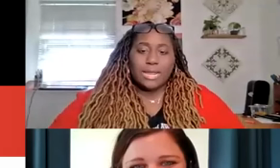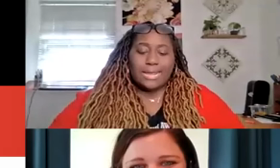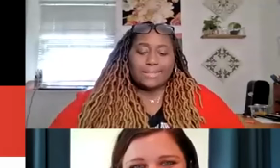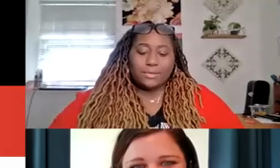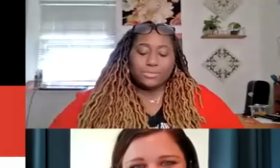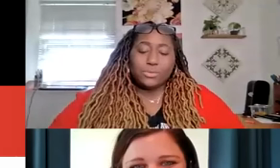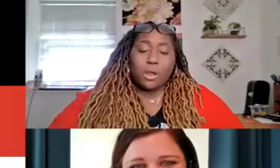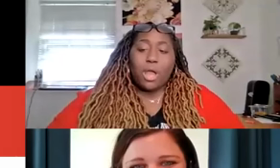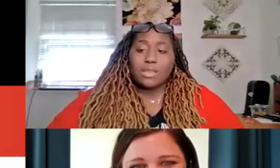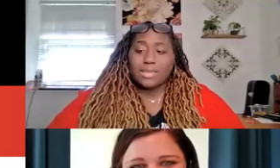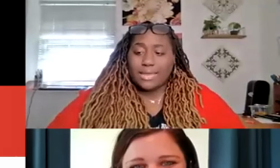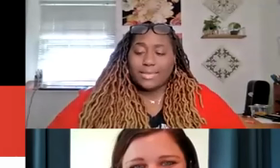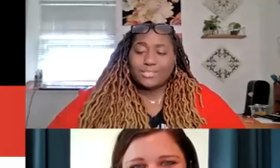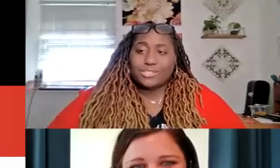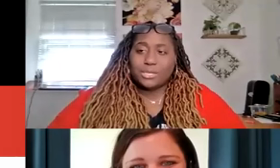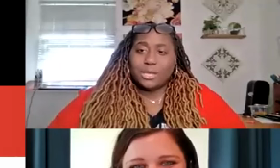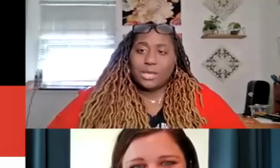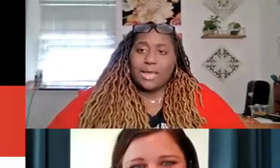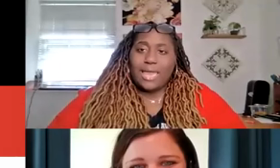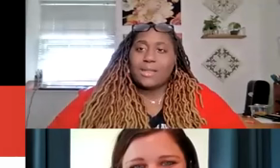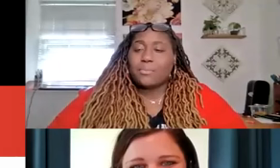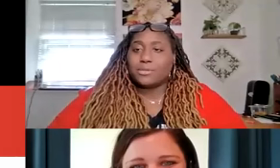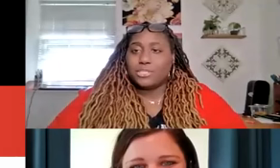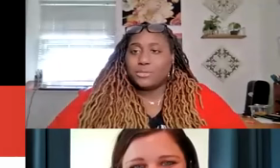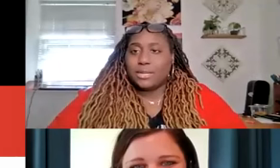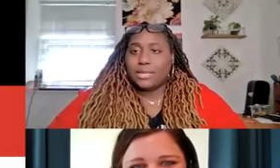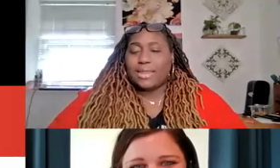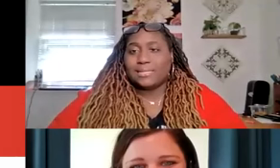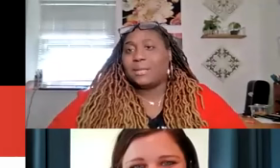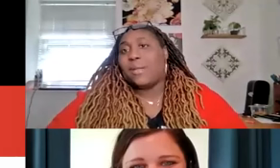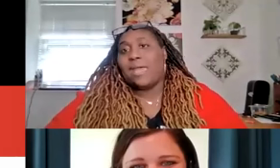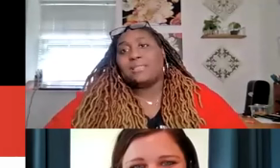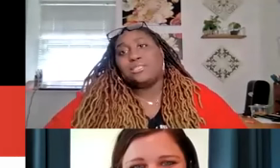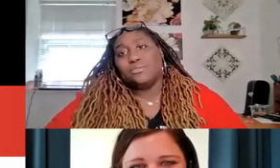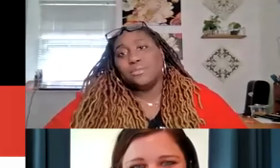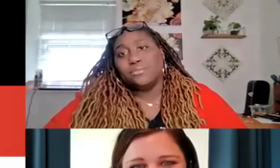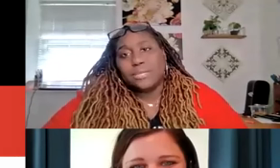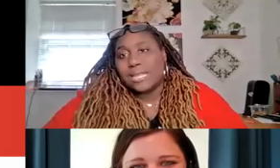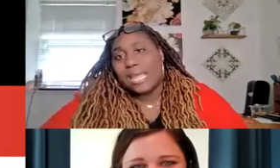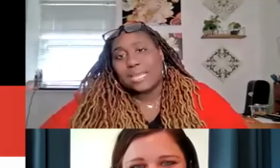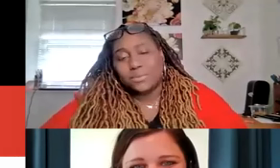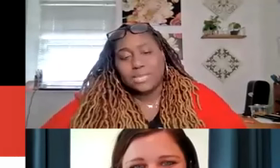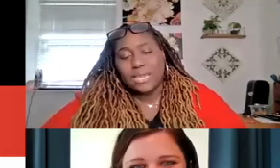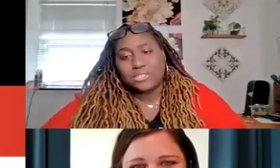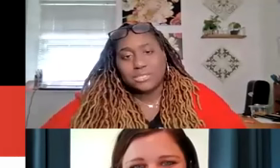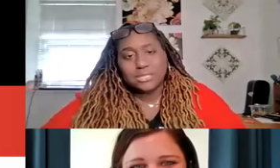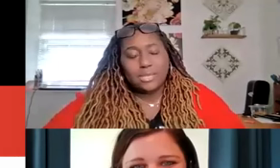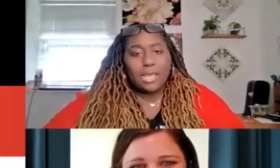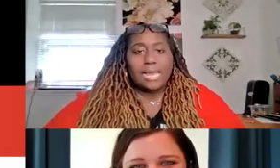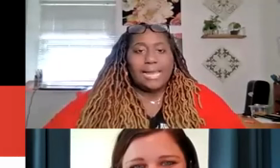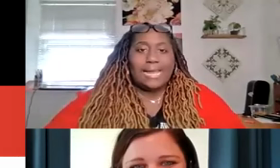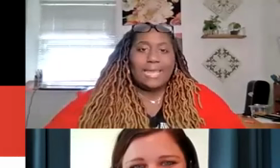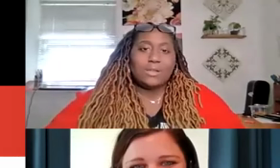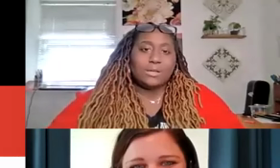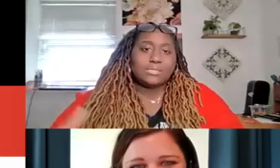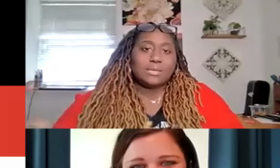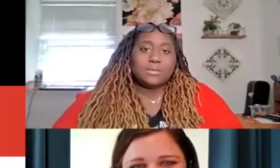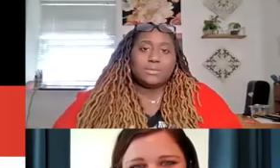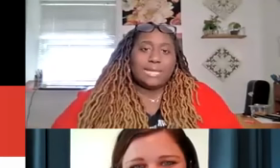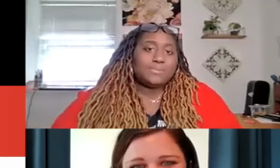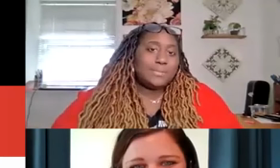sure those who were unengaged had an opportunity and a clear path to really reconnect with the agency.